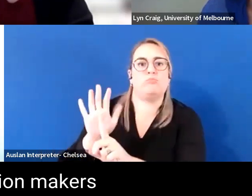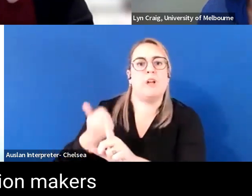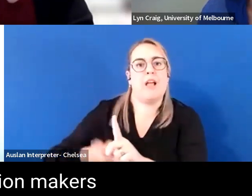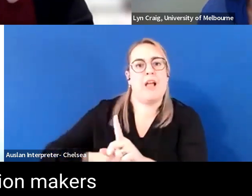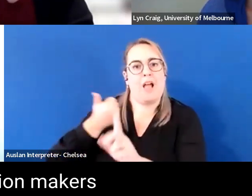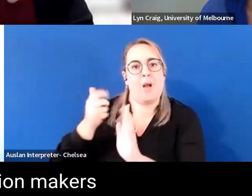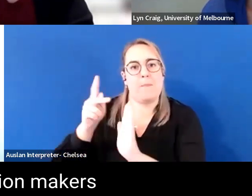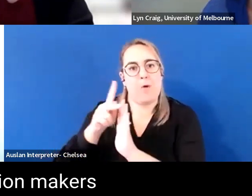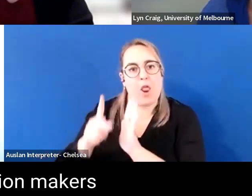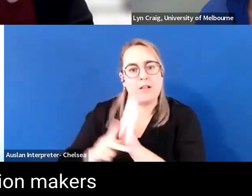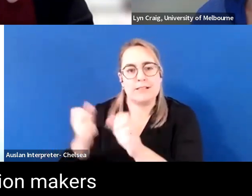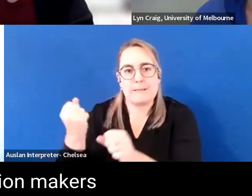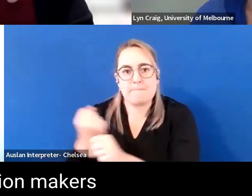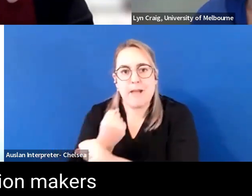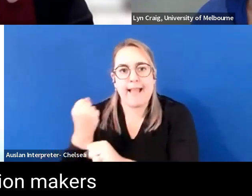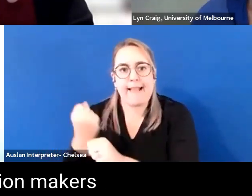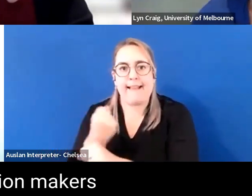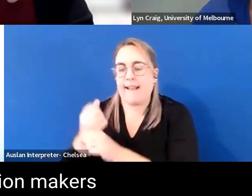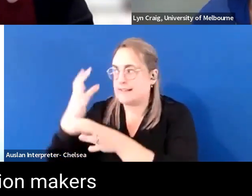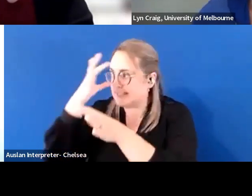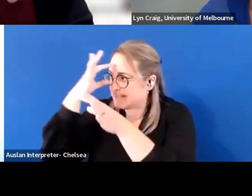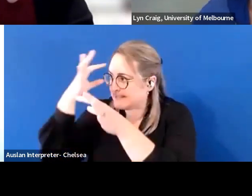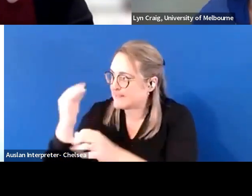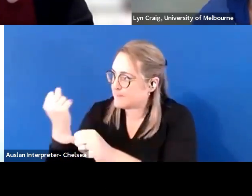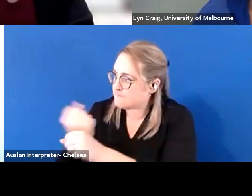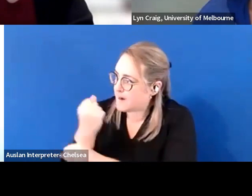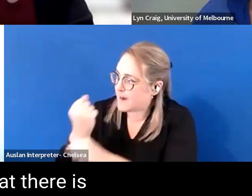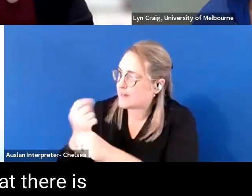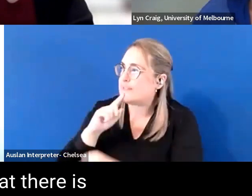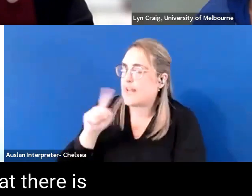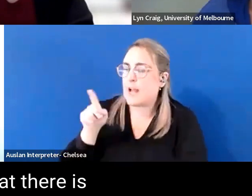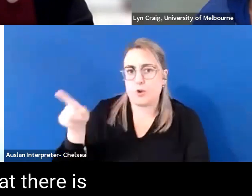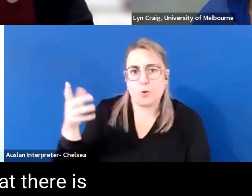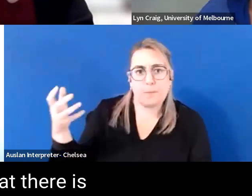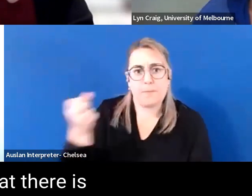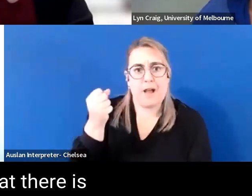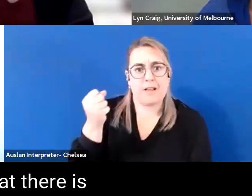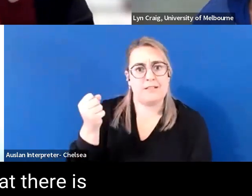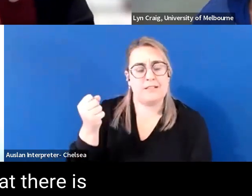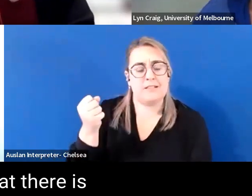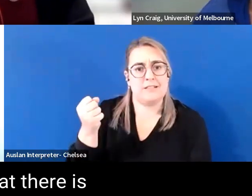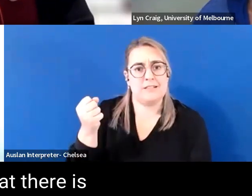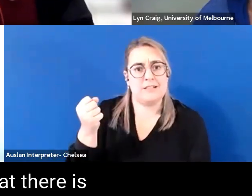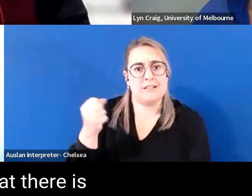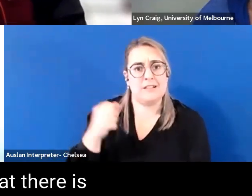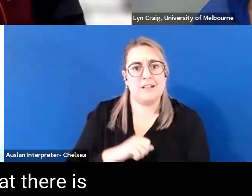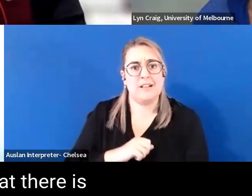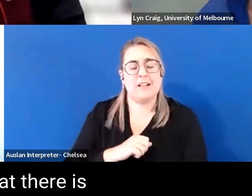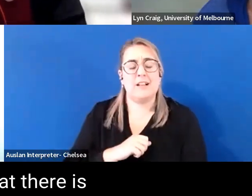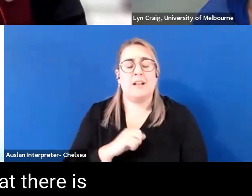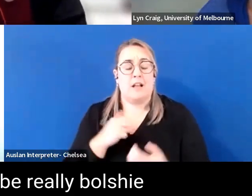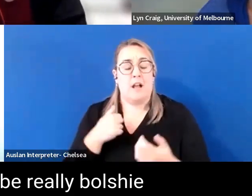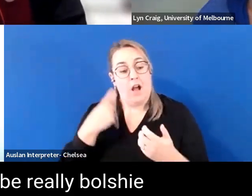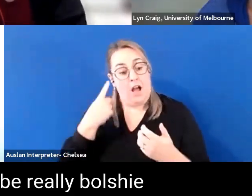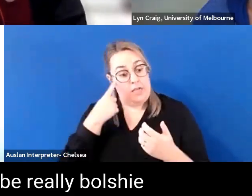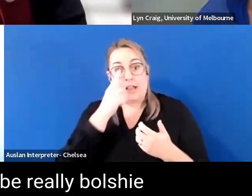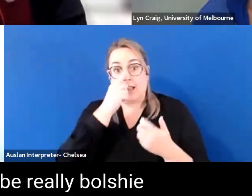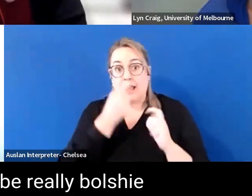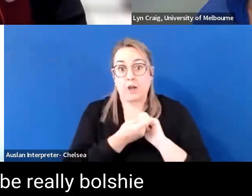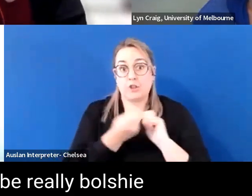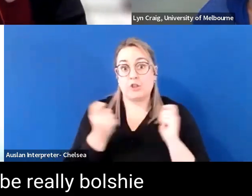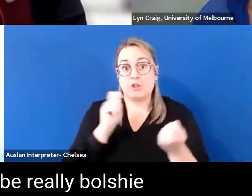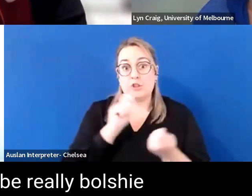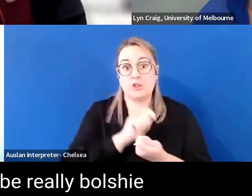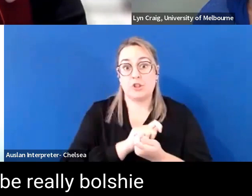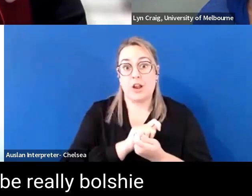policymakers and decision makers and hold them accountable. And I think that there is opportunity to make change, but we have to